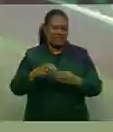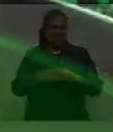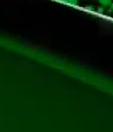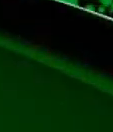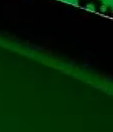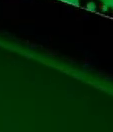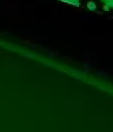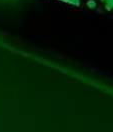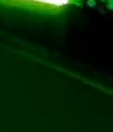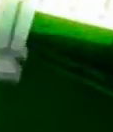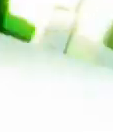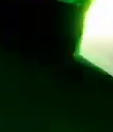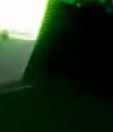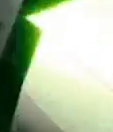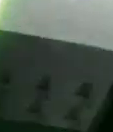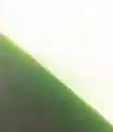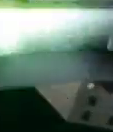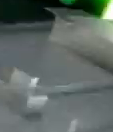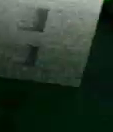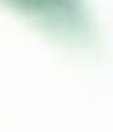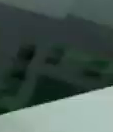Vinaka.